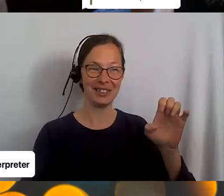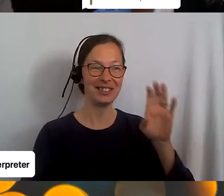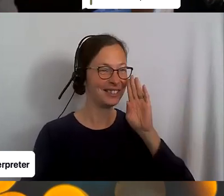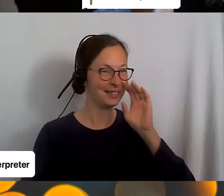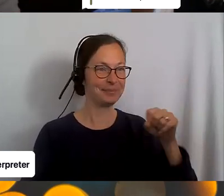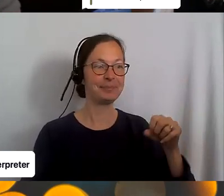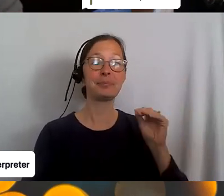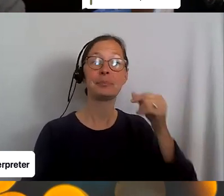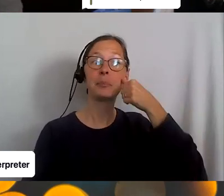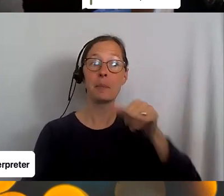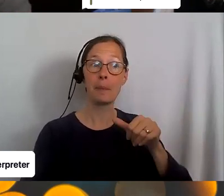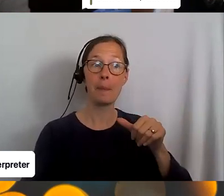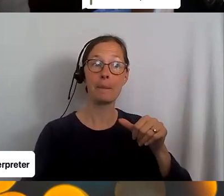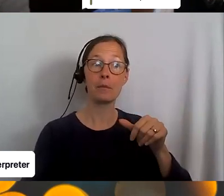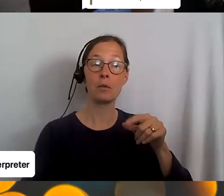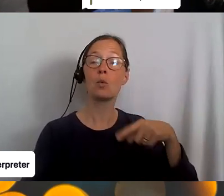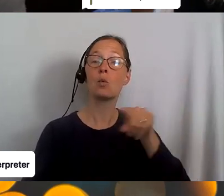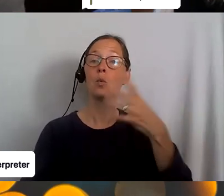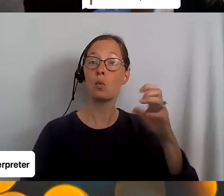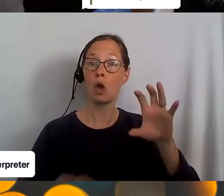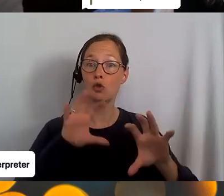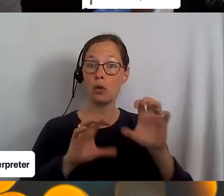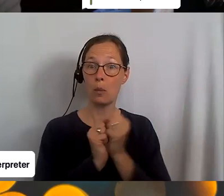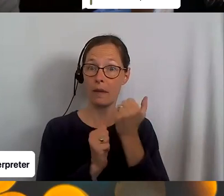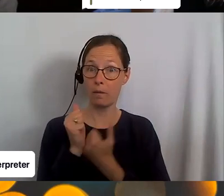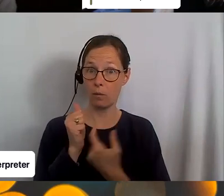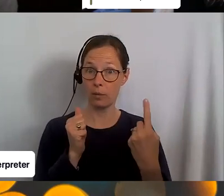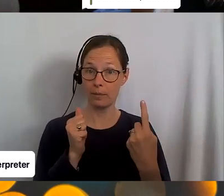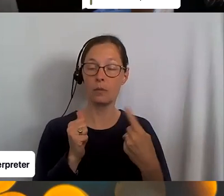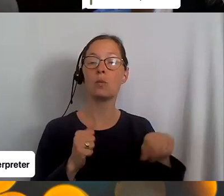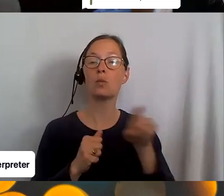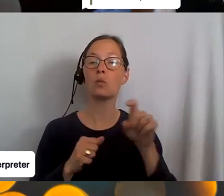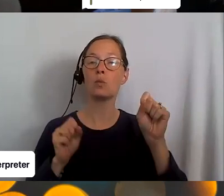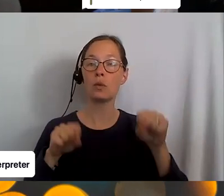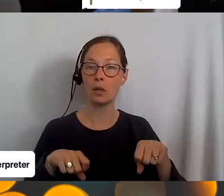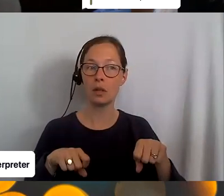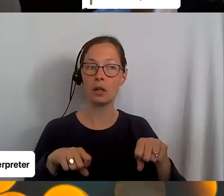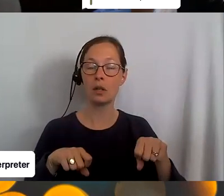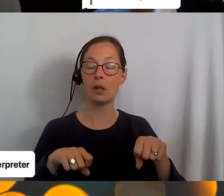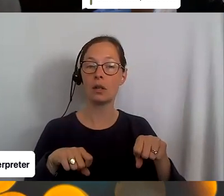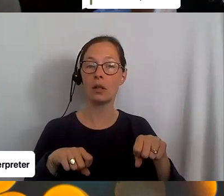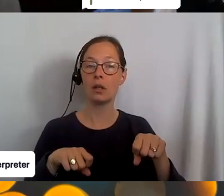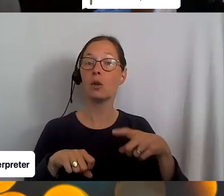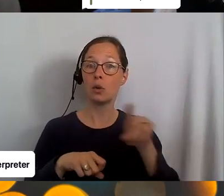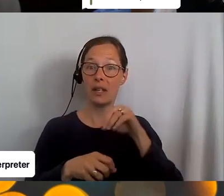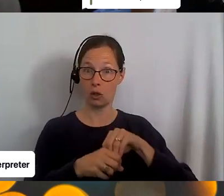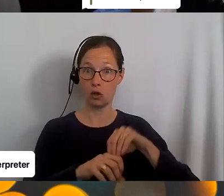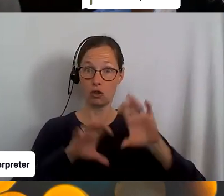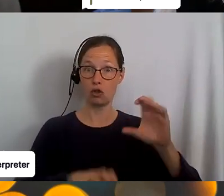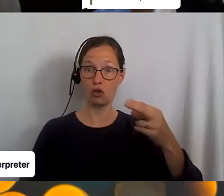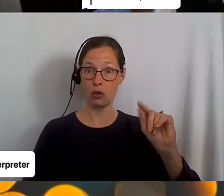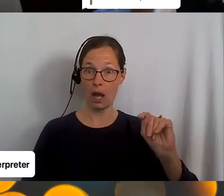Yes, and don't forget, if you want to chat with all of your fellow attendees, you can just make sure that when you are in the chat, you can use